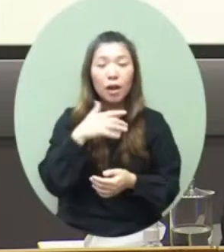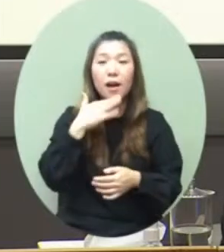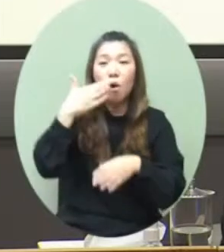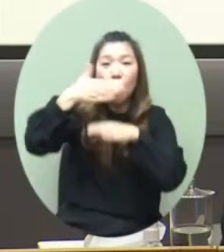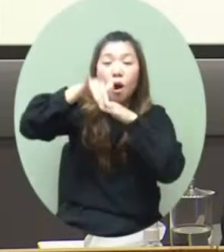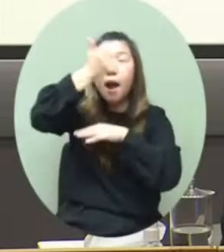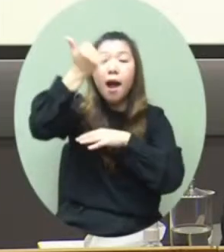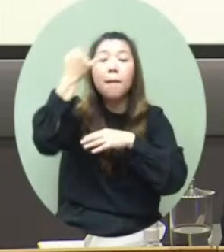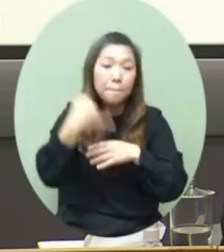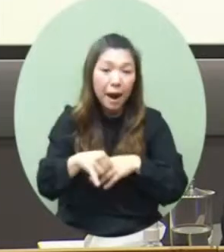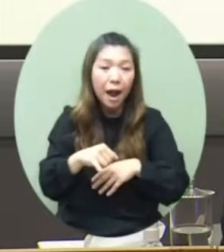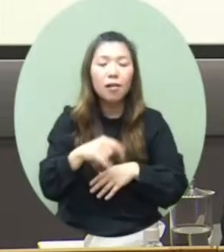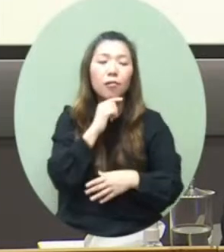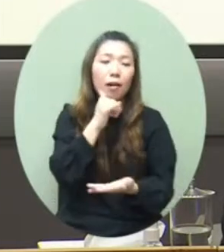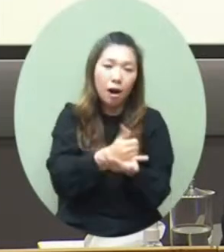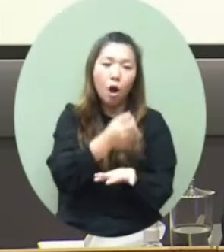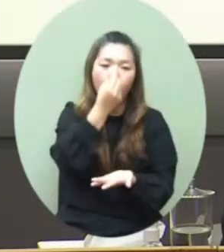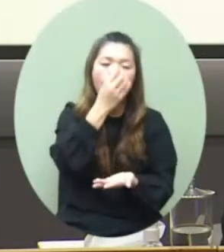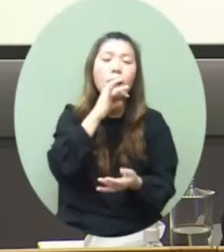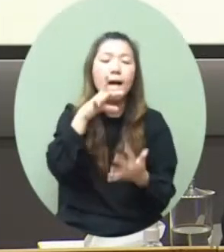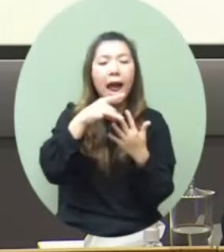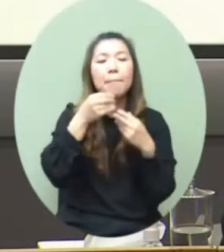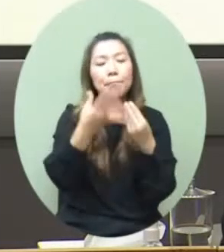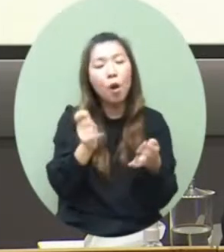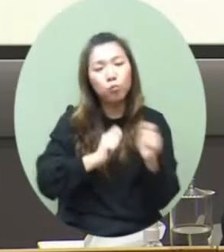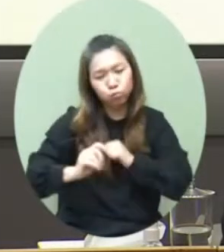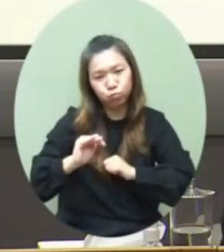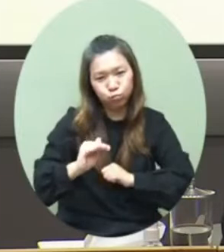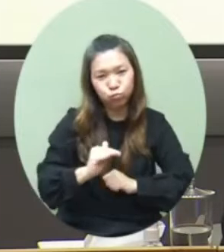After Hong citizens return to Hong Kong from travel,